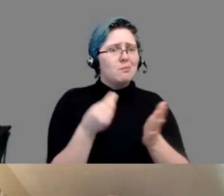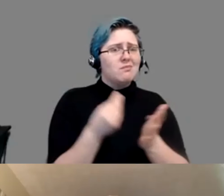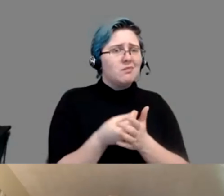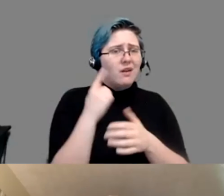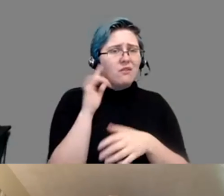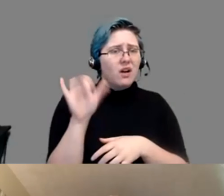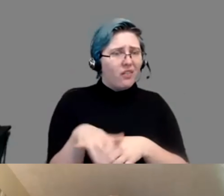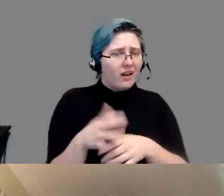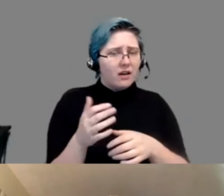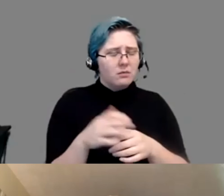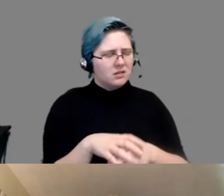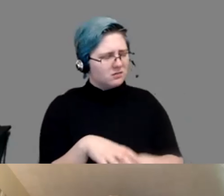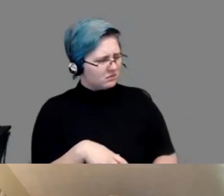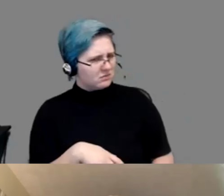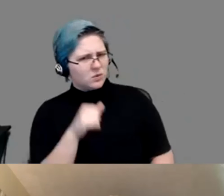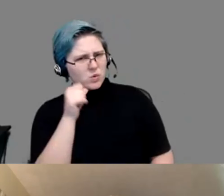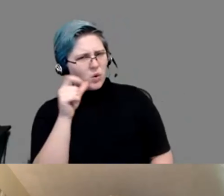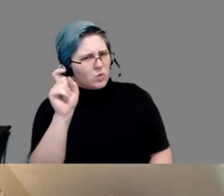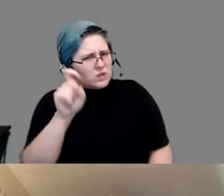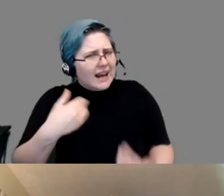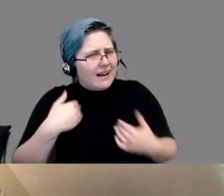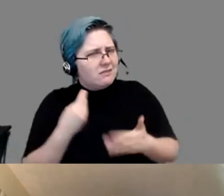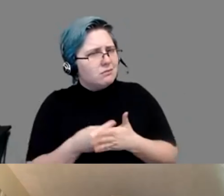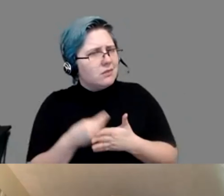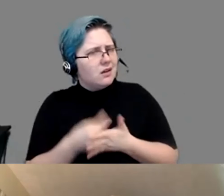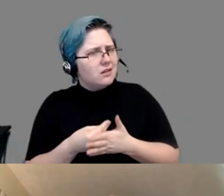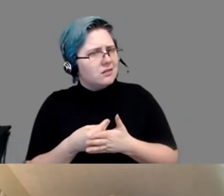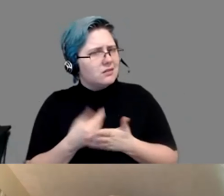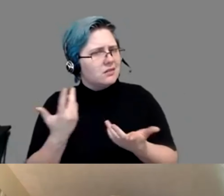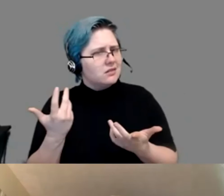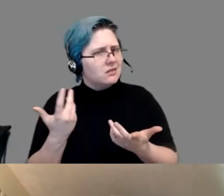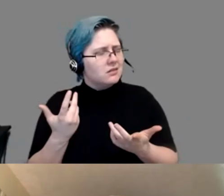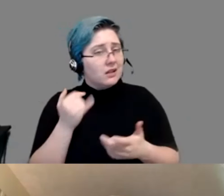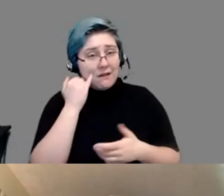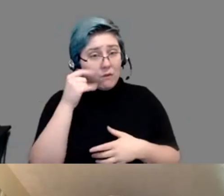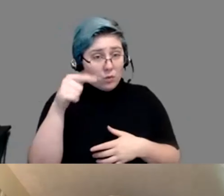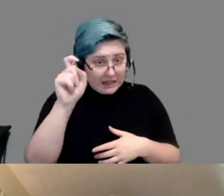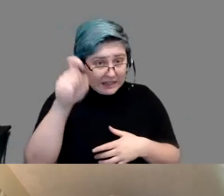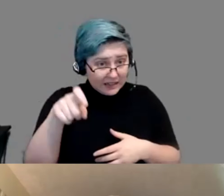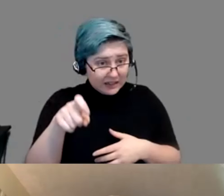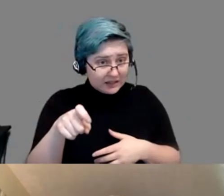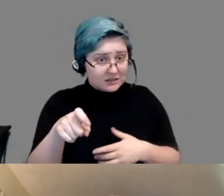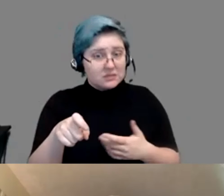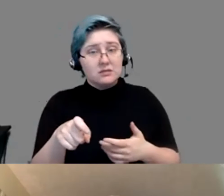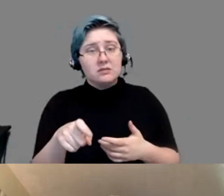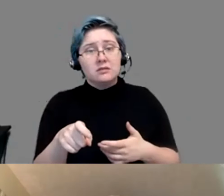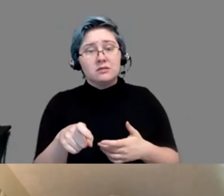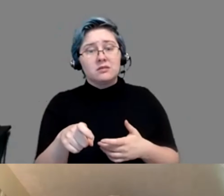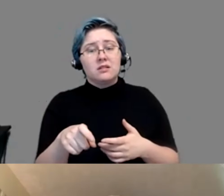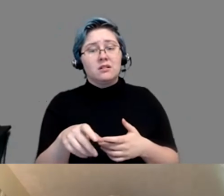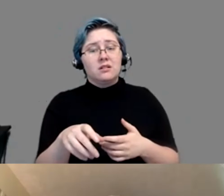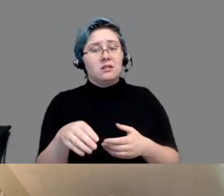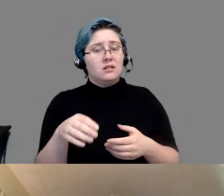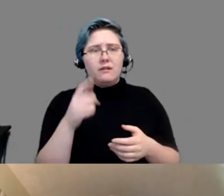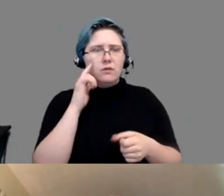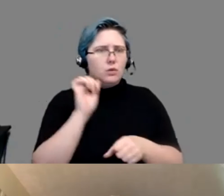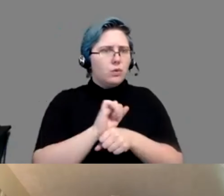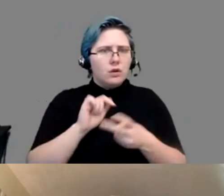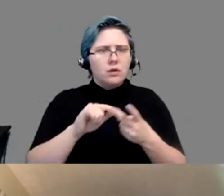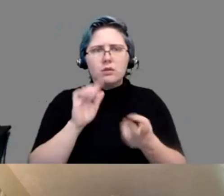like, you don't have to have the money. If it's something that you really need, you need for work, school, at